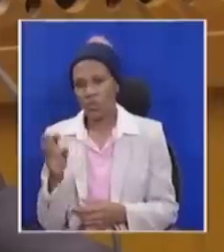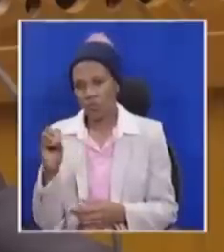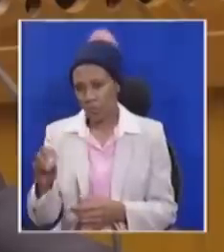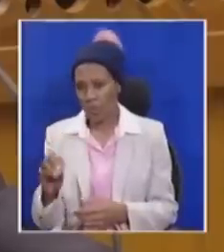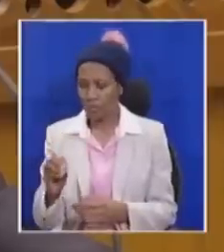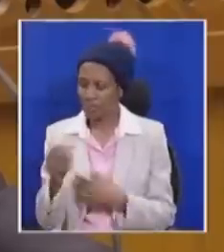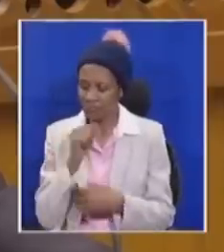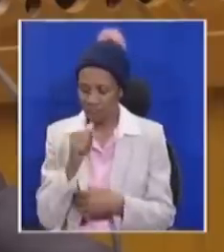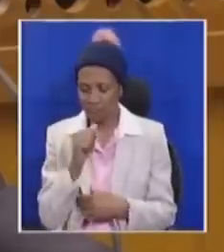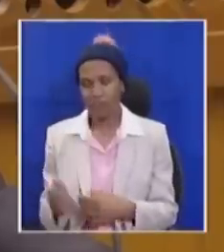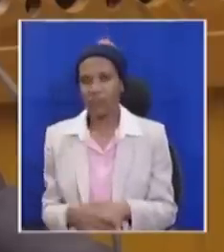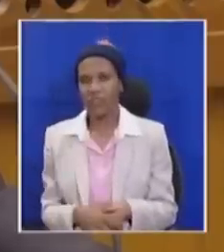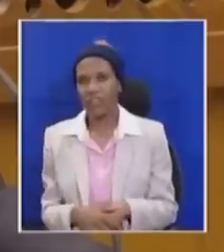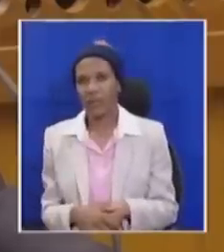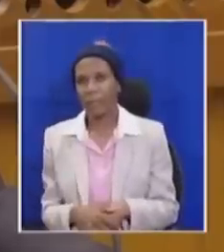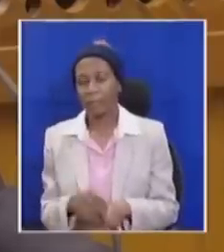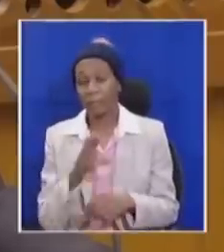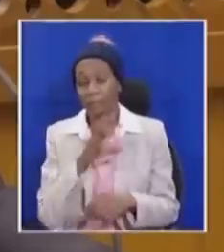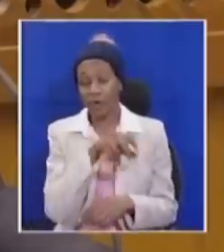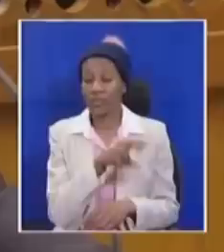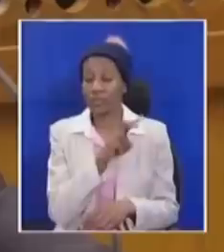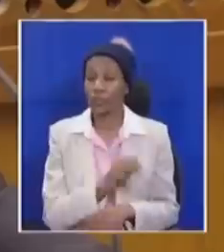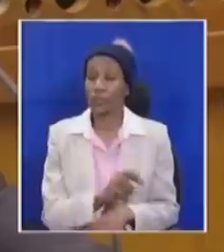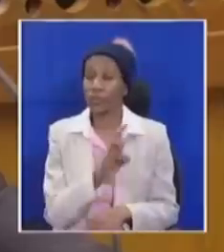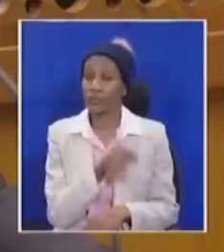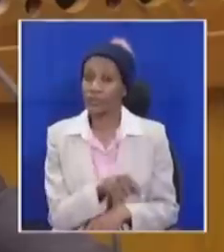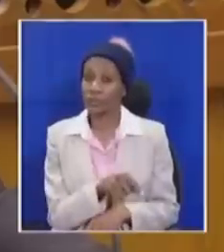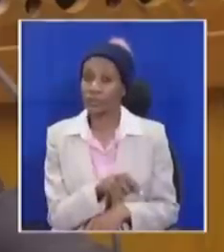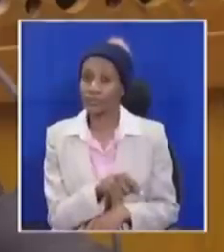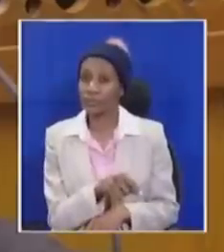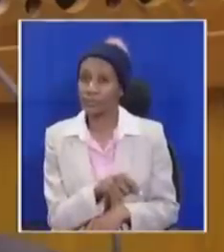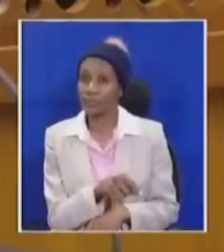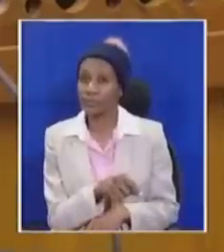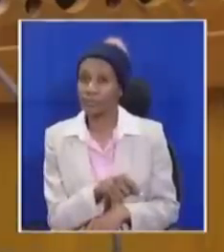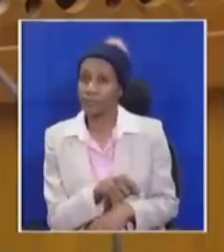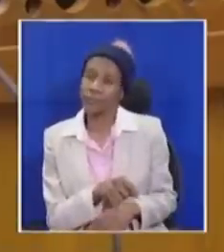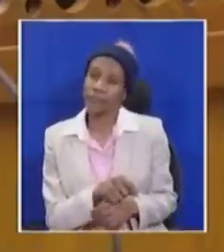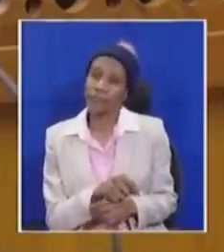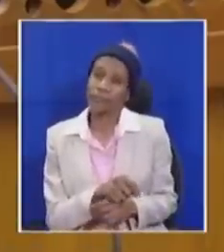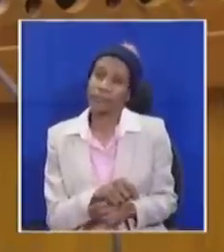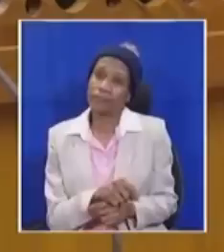Now, in the Northwest, the decision